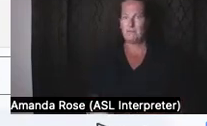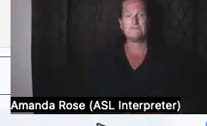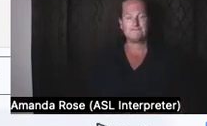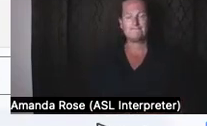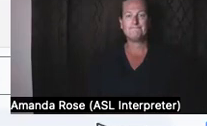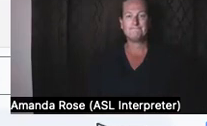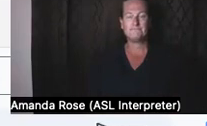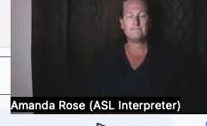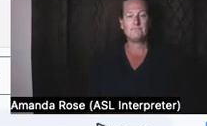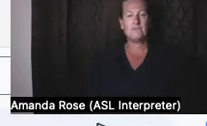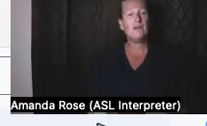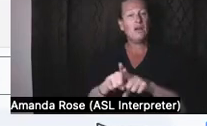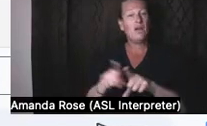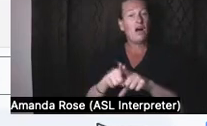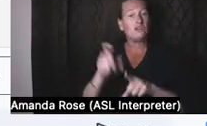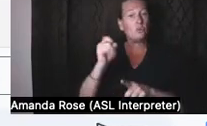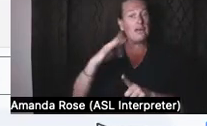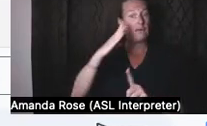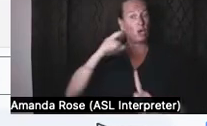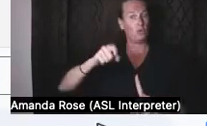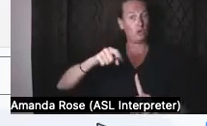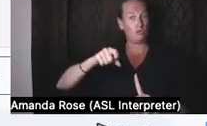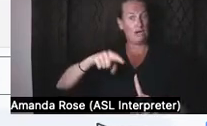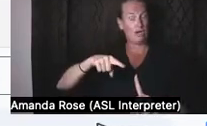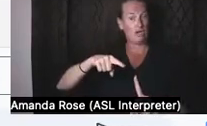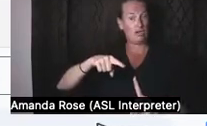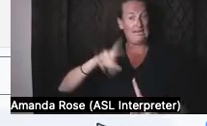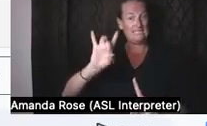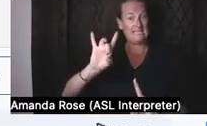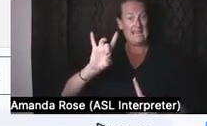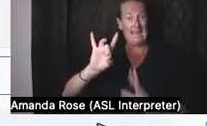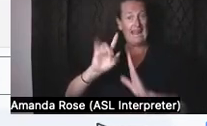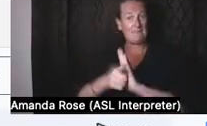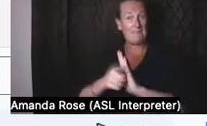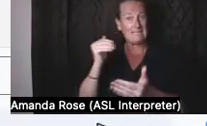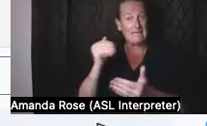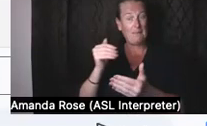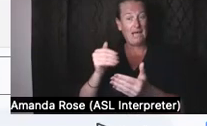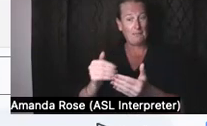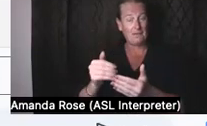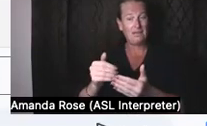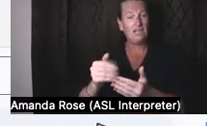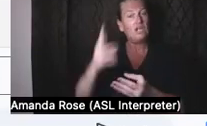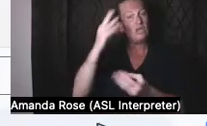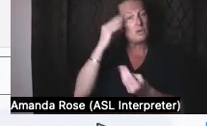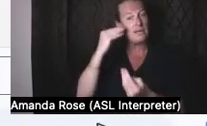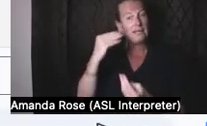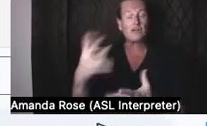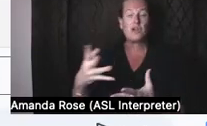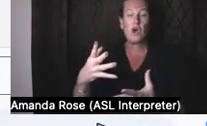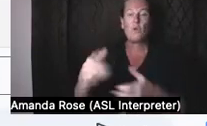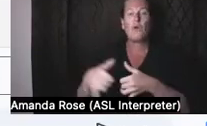And also, if we know that the trigger for her is 8 minutes coming up, you can let her know if there's something like rewarding that can